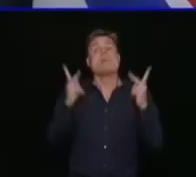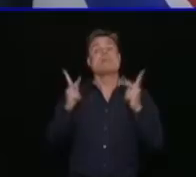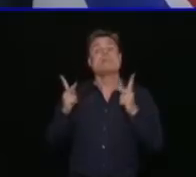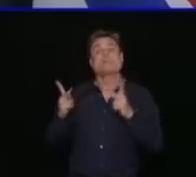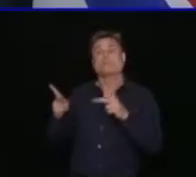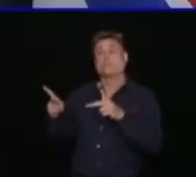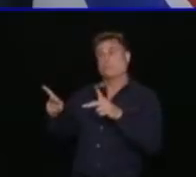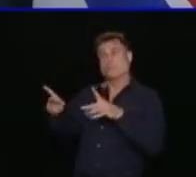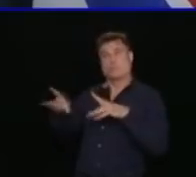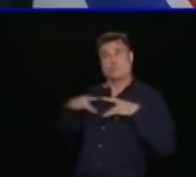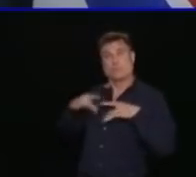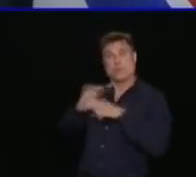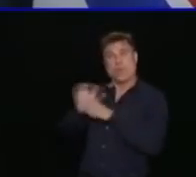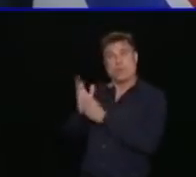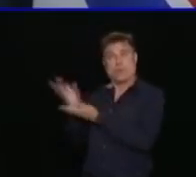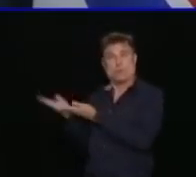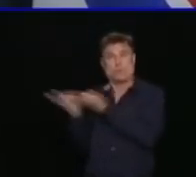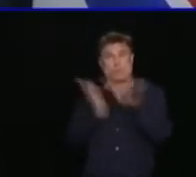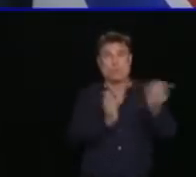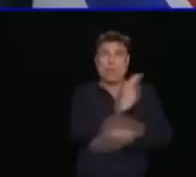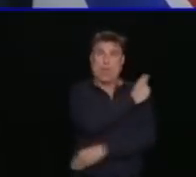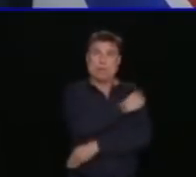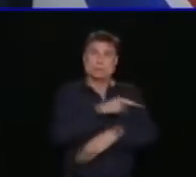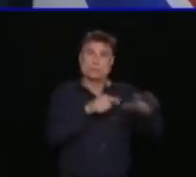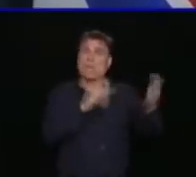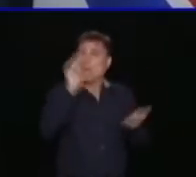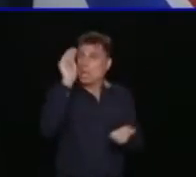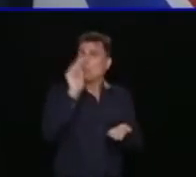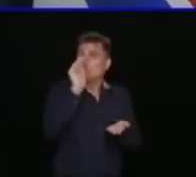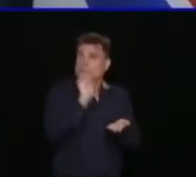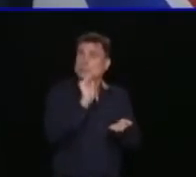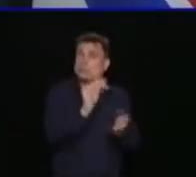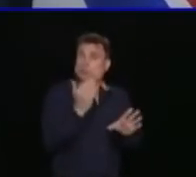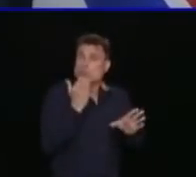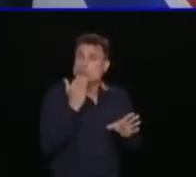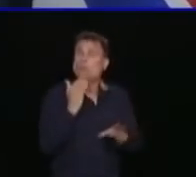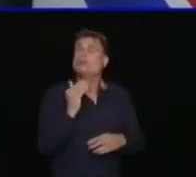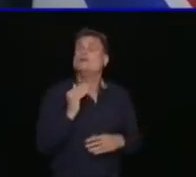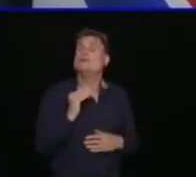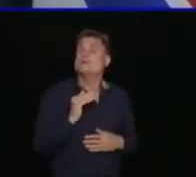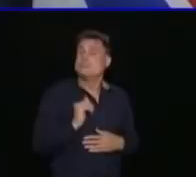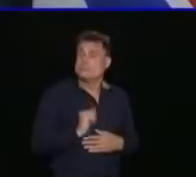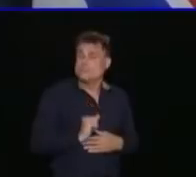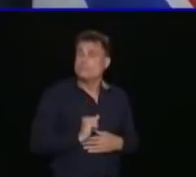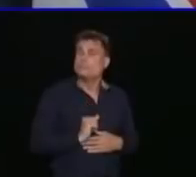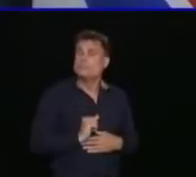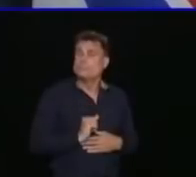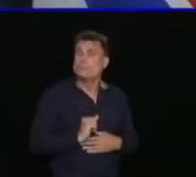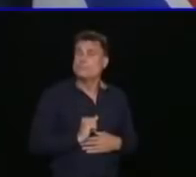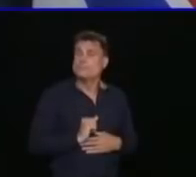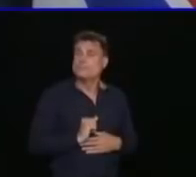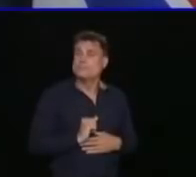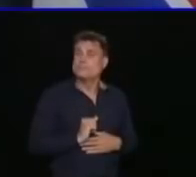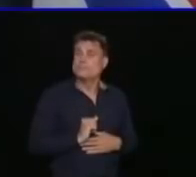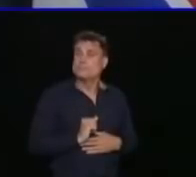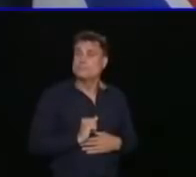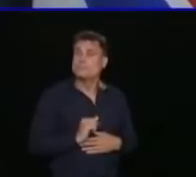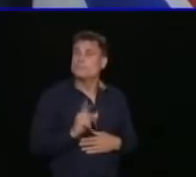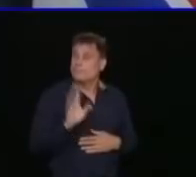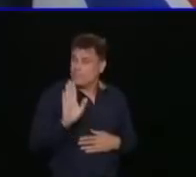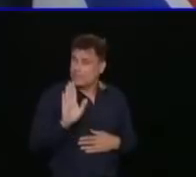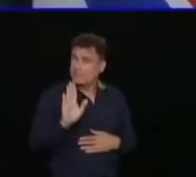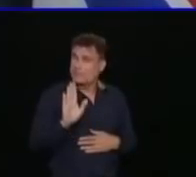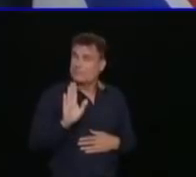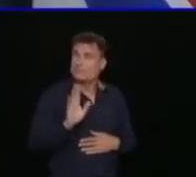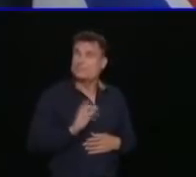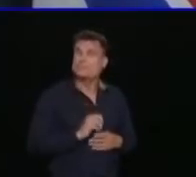first often, and then hospitalization, as inevitably is the case. And so we have to, we continue to be concerned about